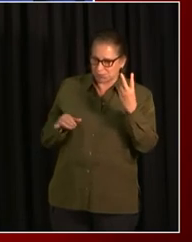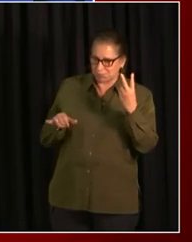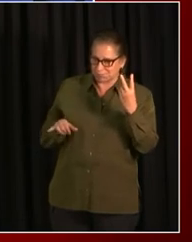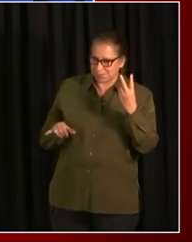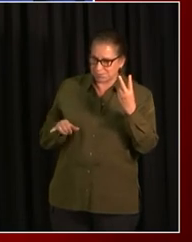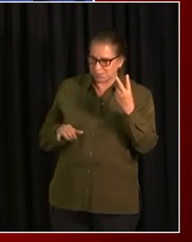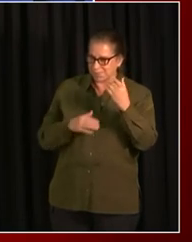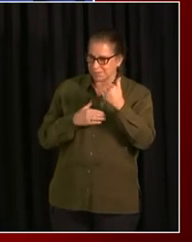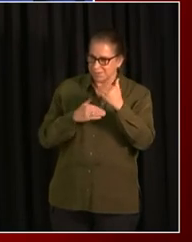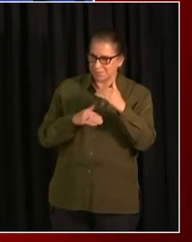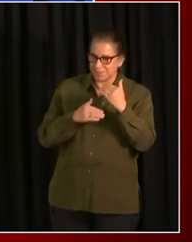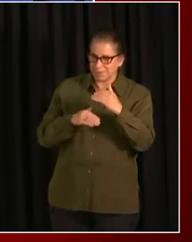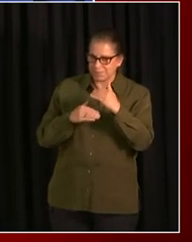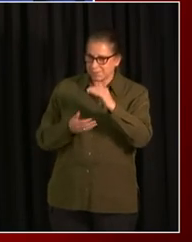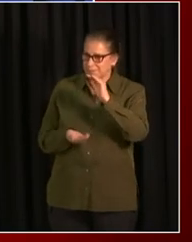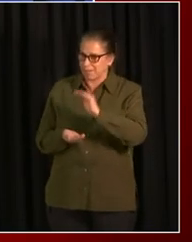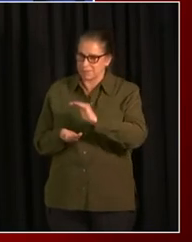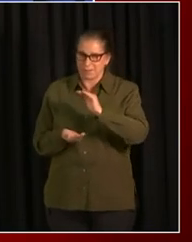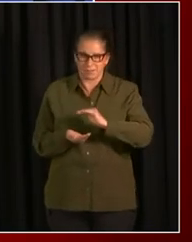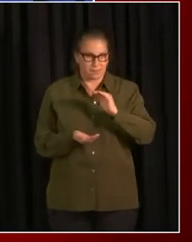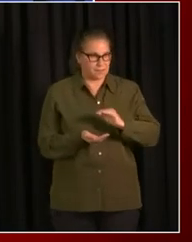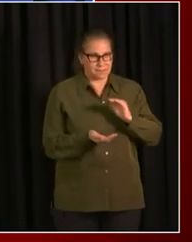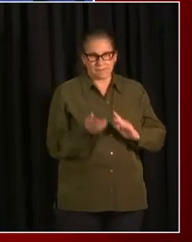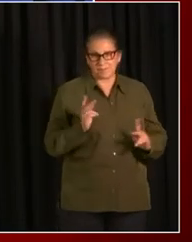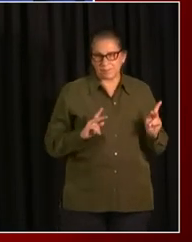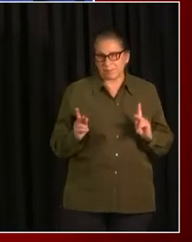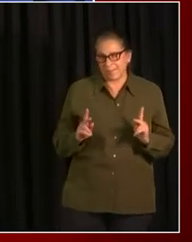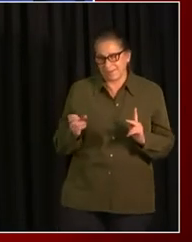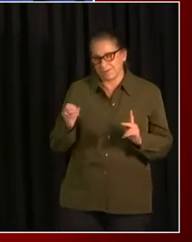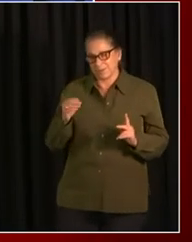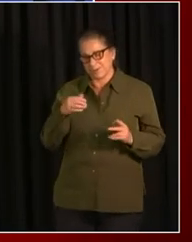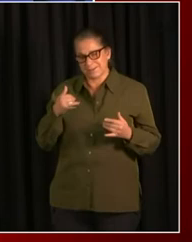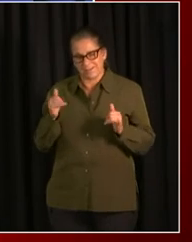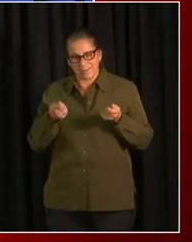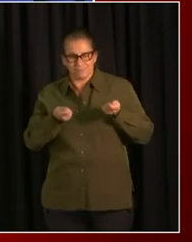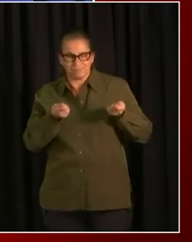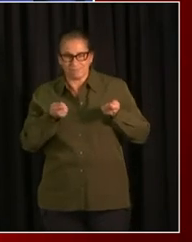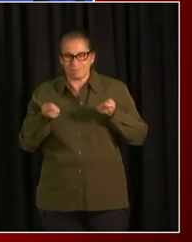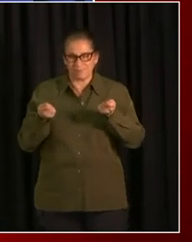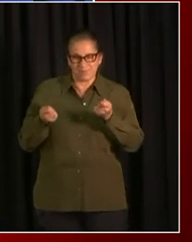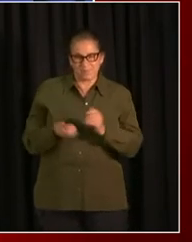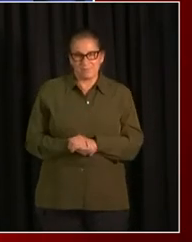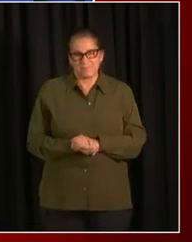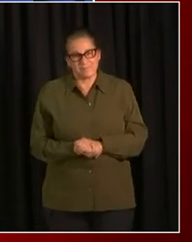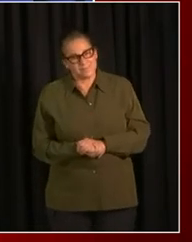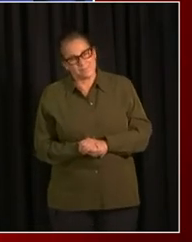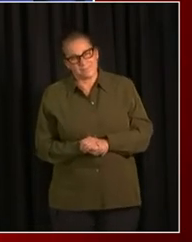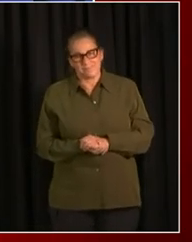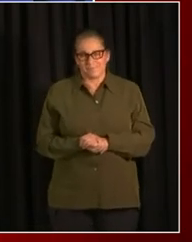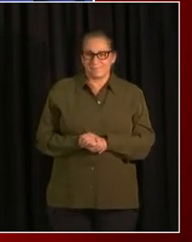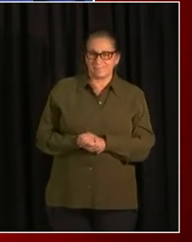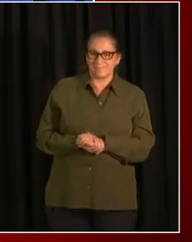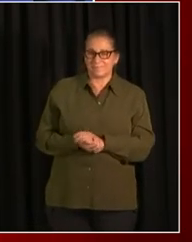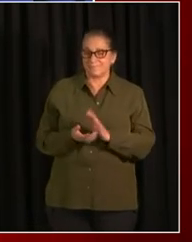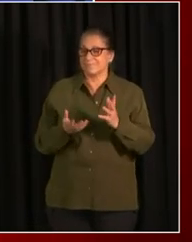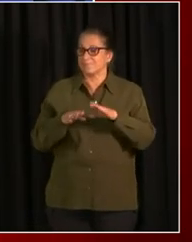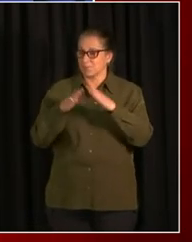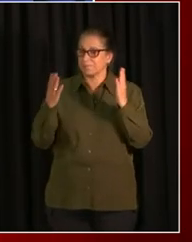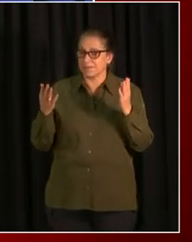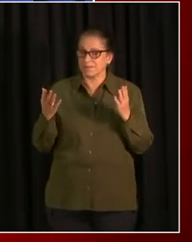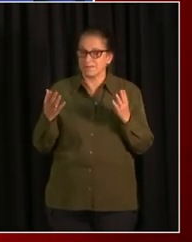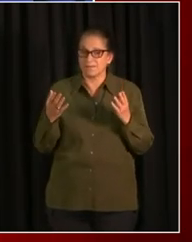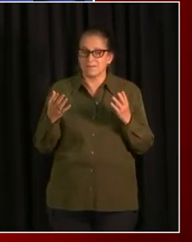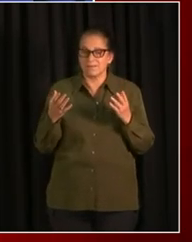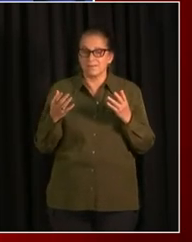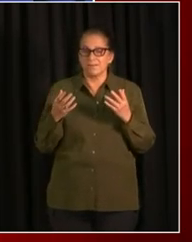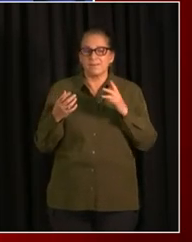abiding by DC Health's public health guidelines. And if we were to reopen those types of activities, how